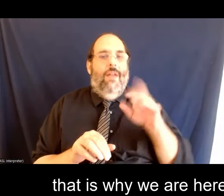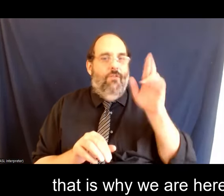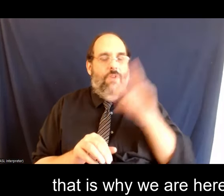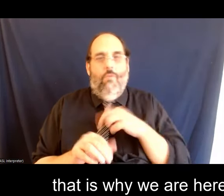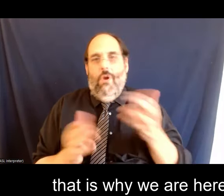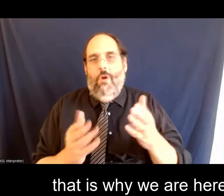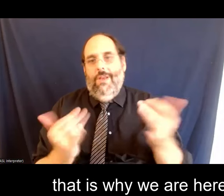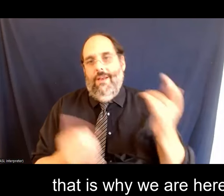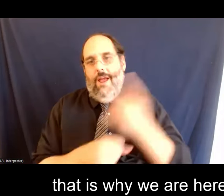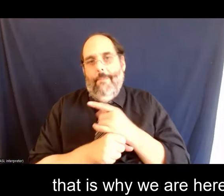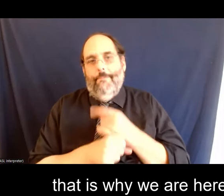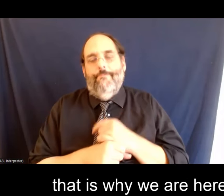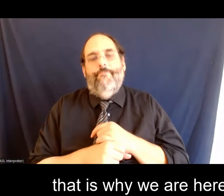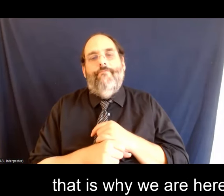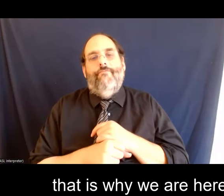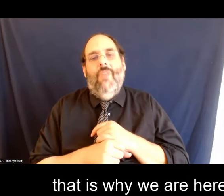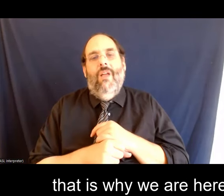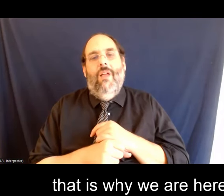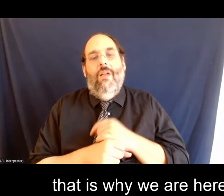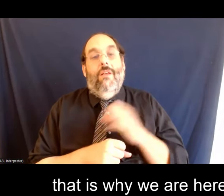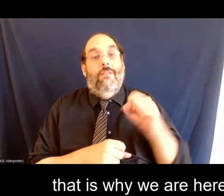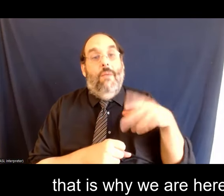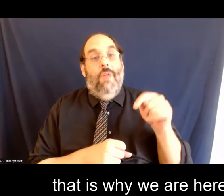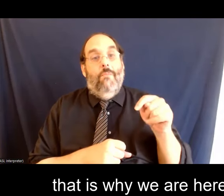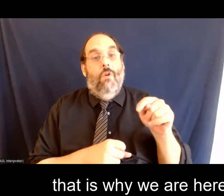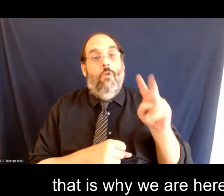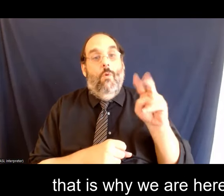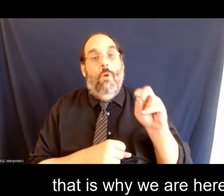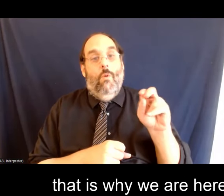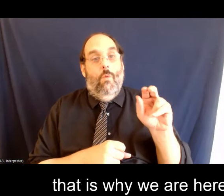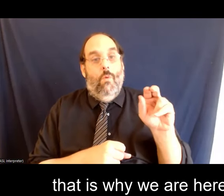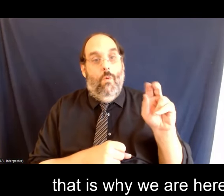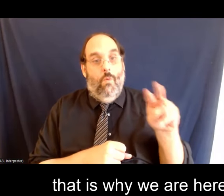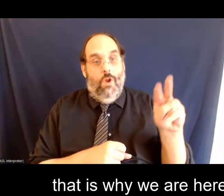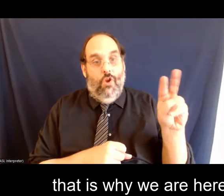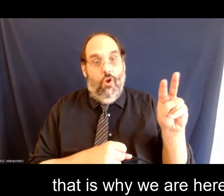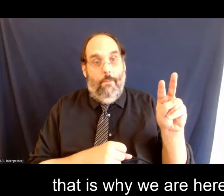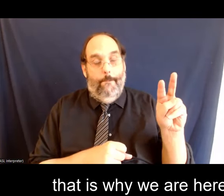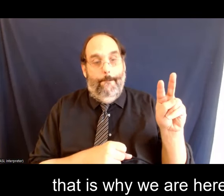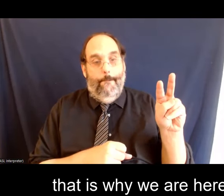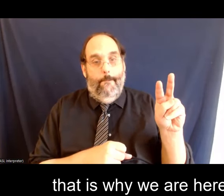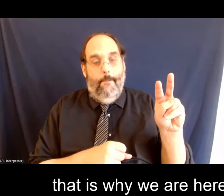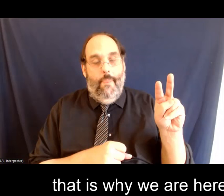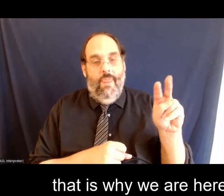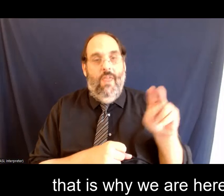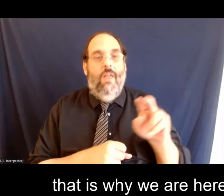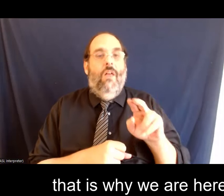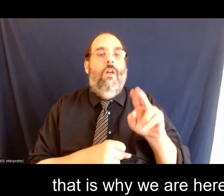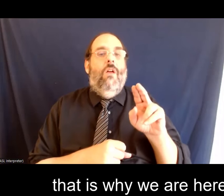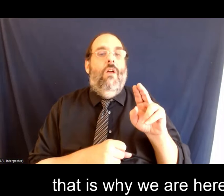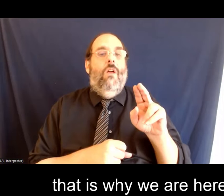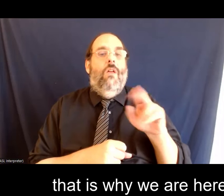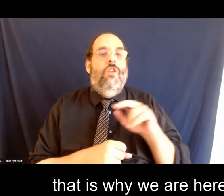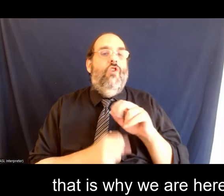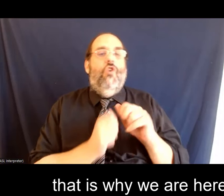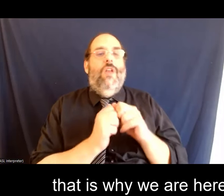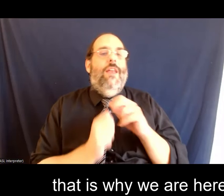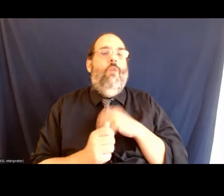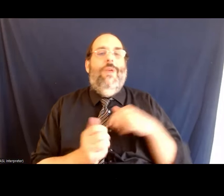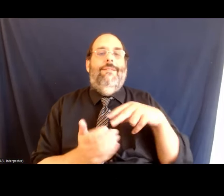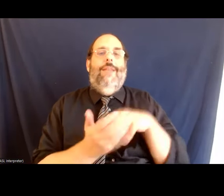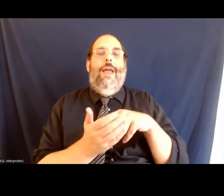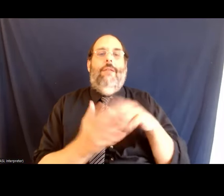here today. In September of 2022, at the United We Stand Summit at the White